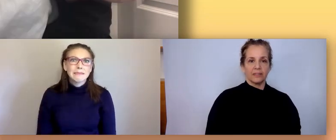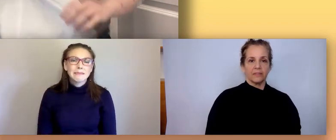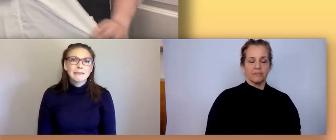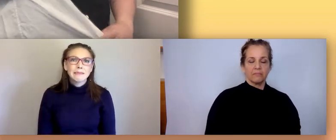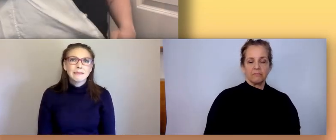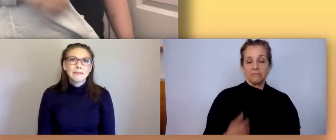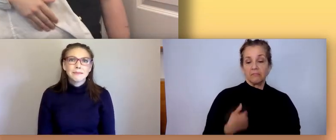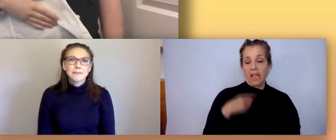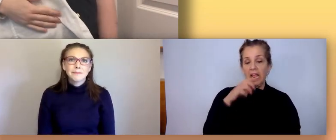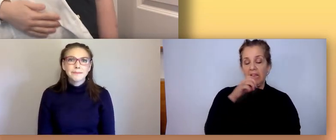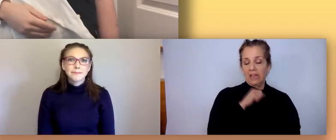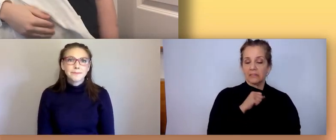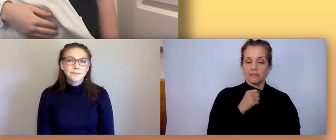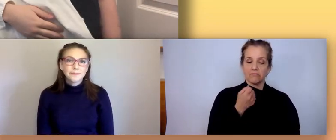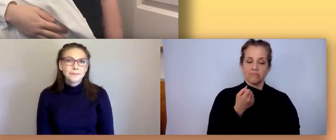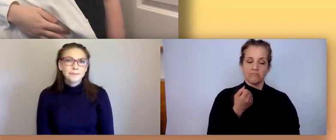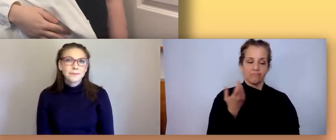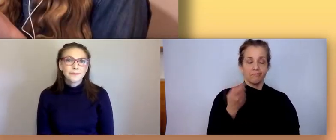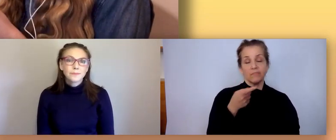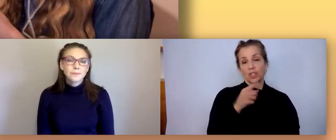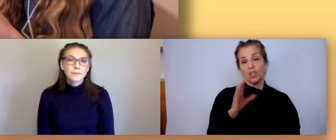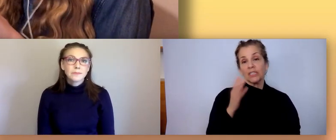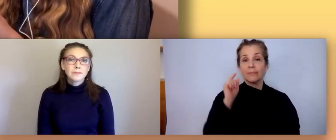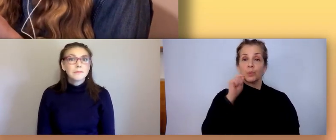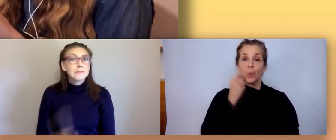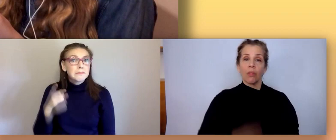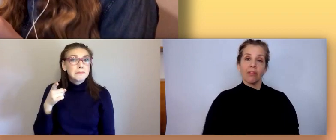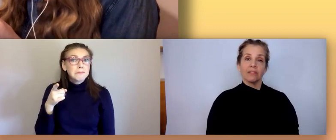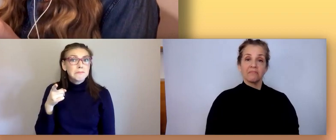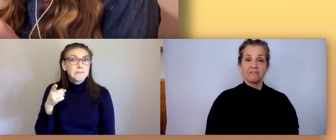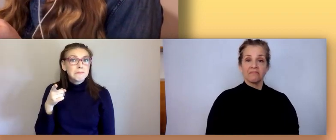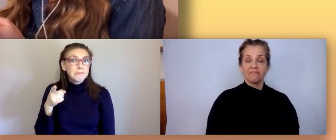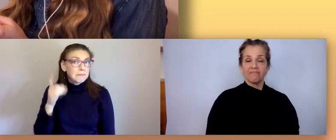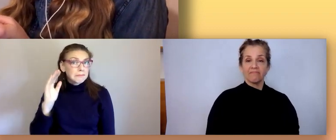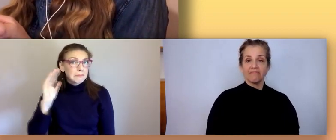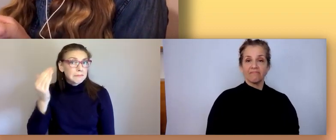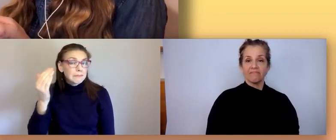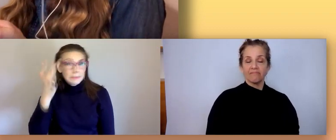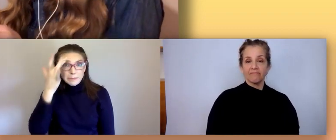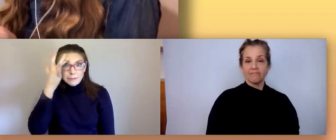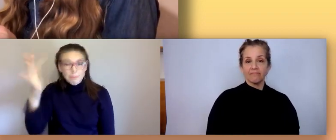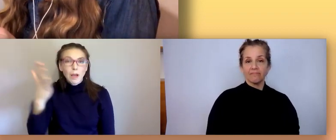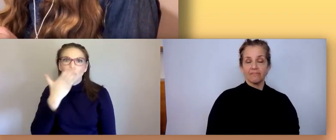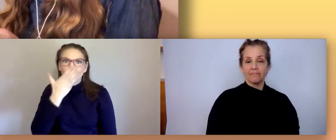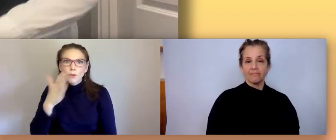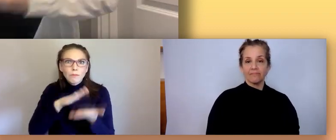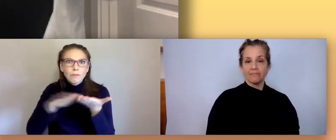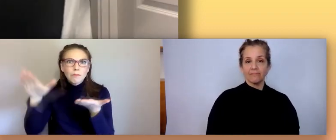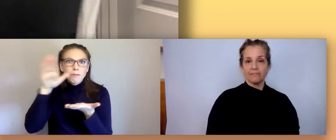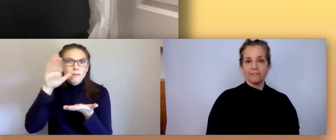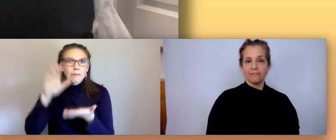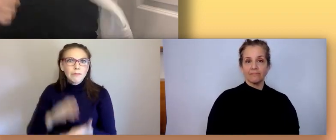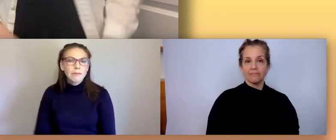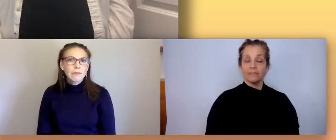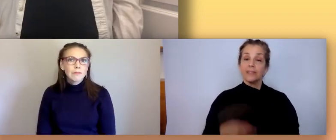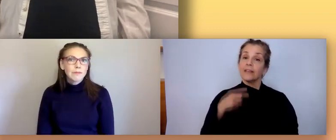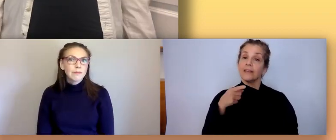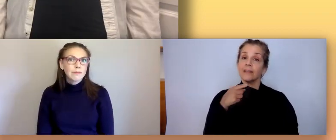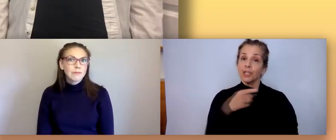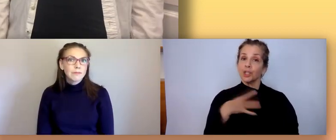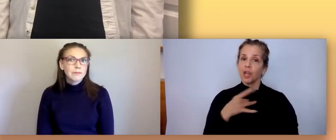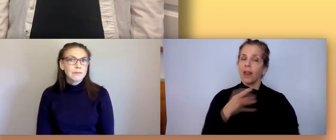I guess she seems cool. He seems smart. Good school.